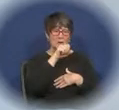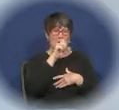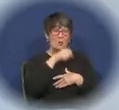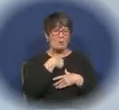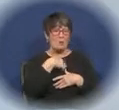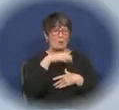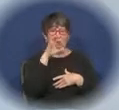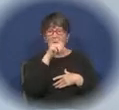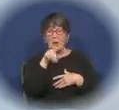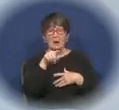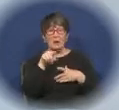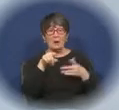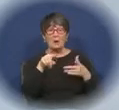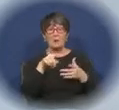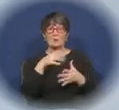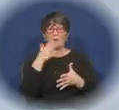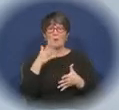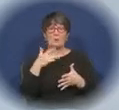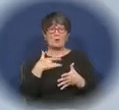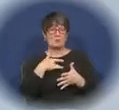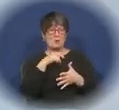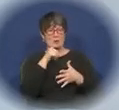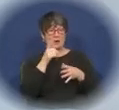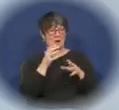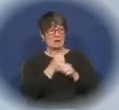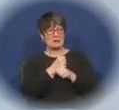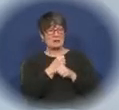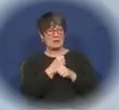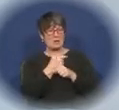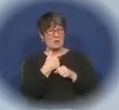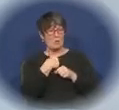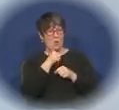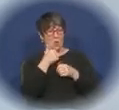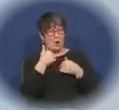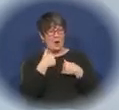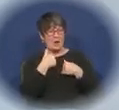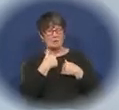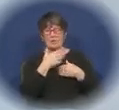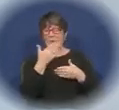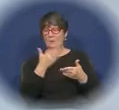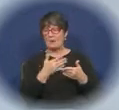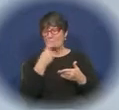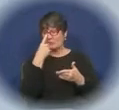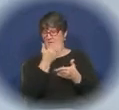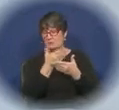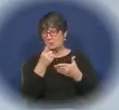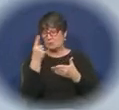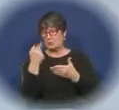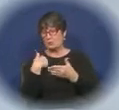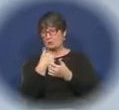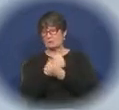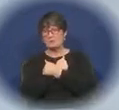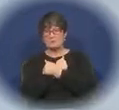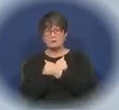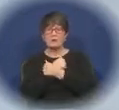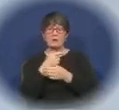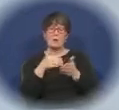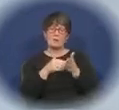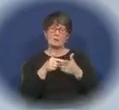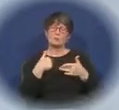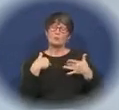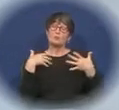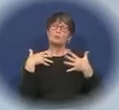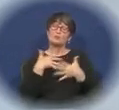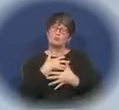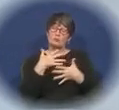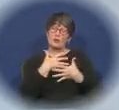are afraid that we will be deprived of something or someone we love. And more often, we are afraid of